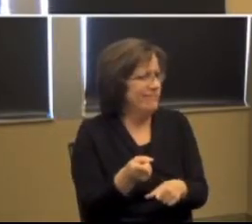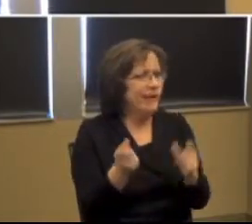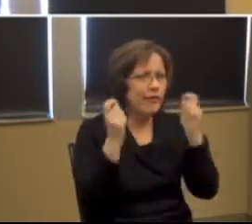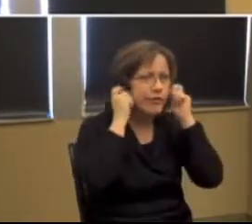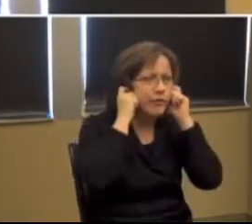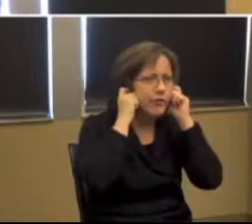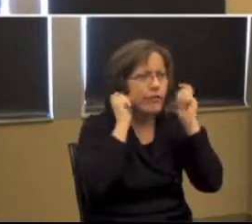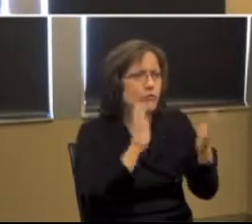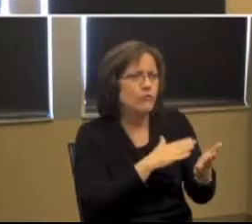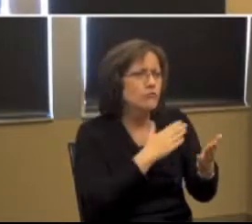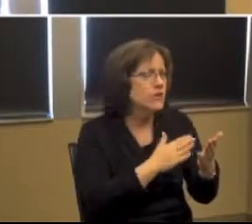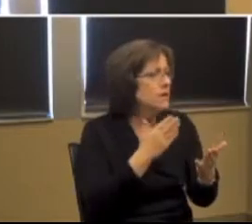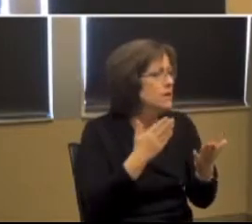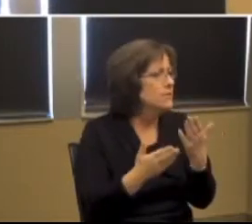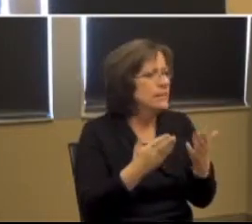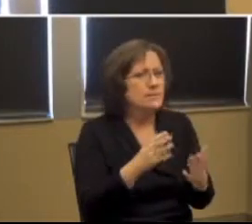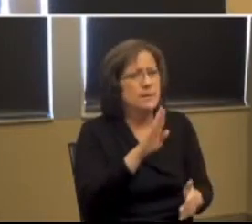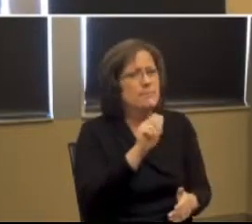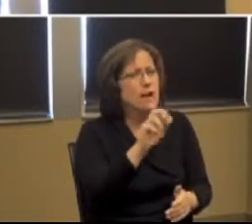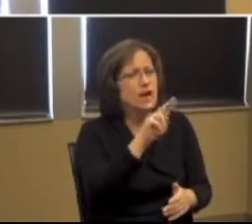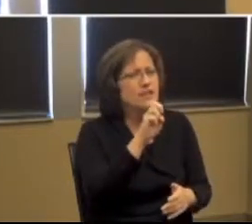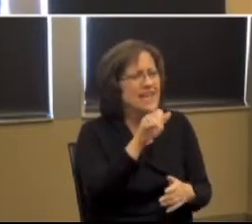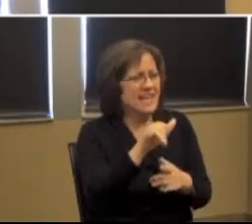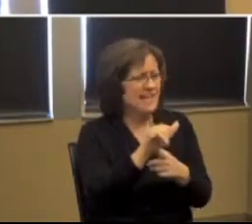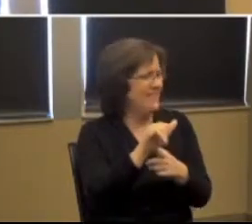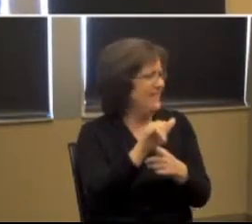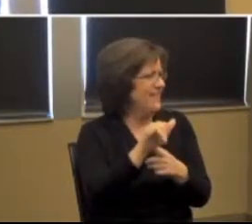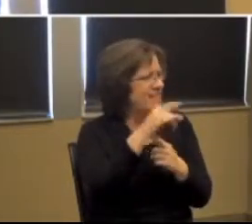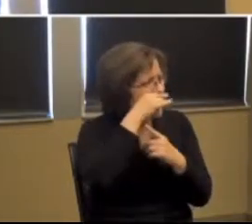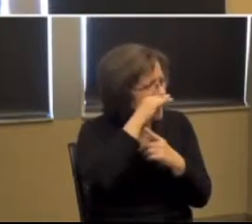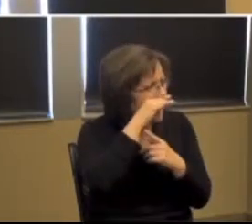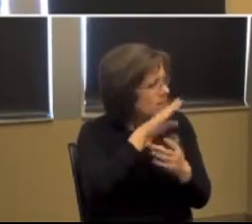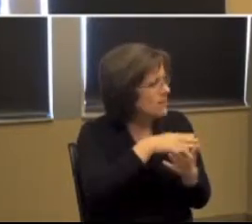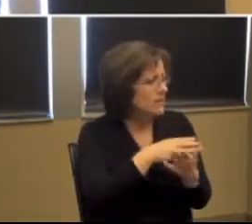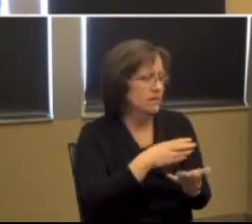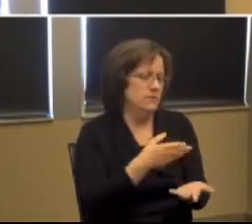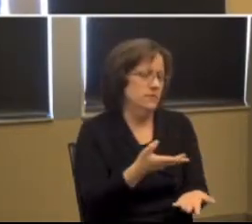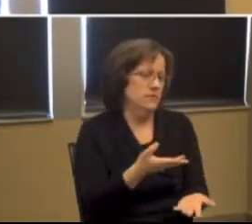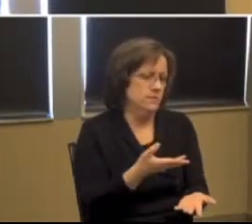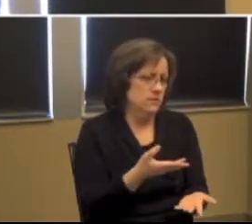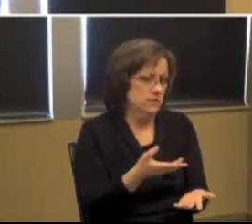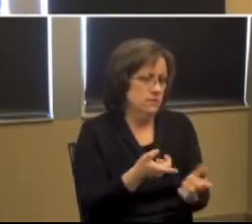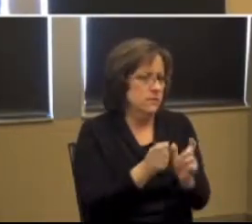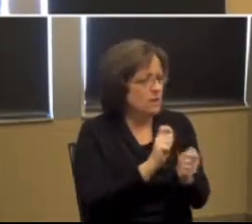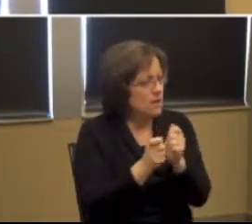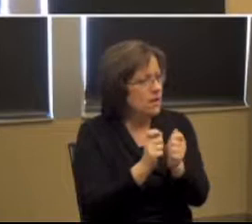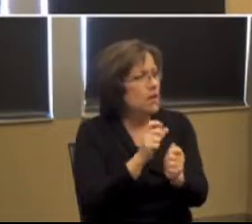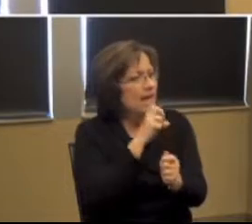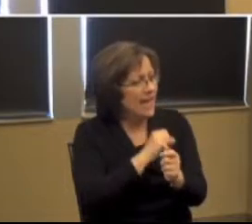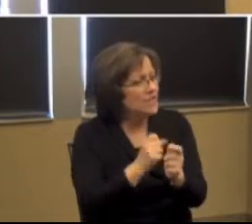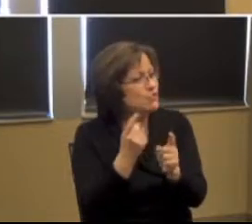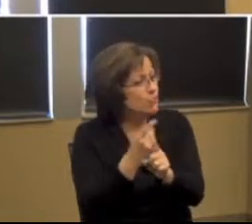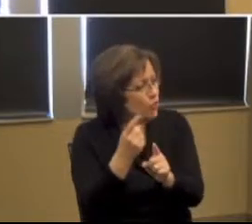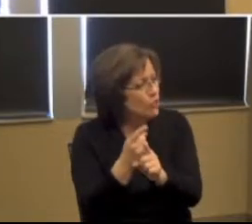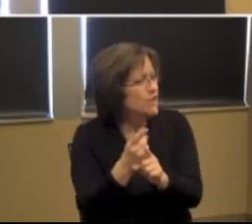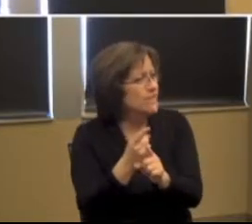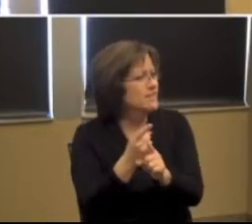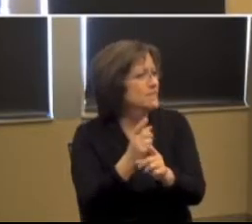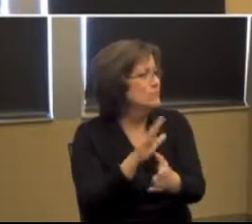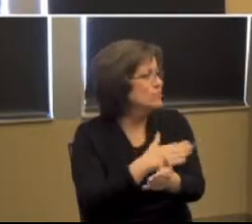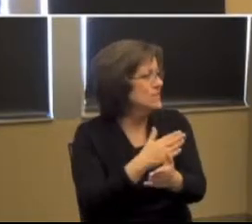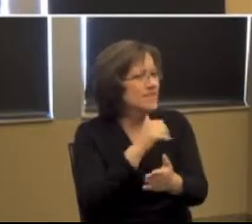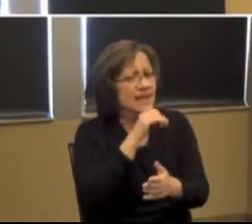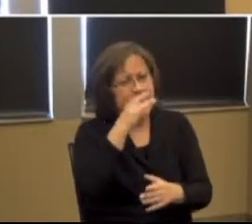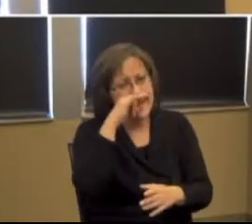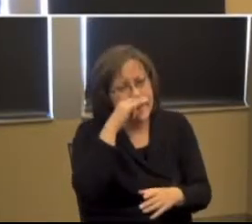listening to music, however it might be Barney, so how can we shape that so that they're listening to age appropriate music? And so this is another way that we can do